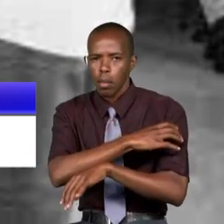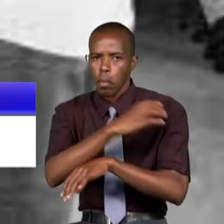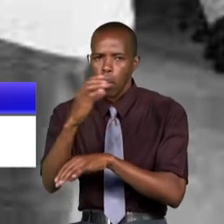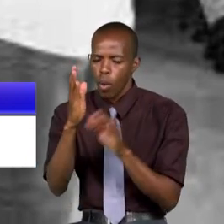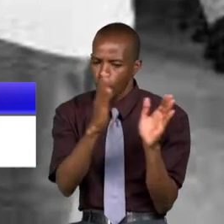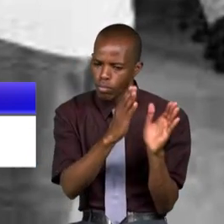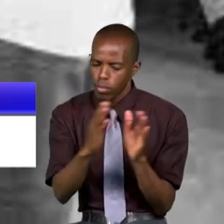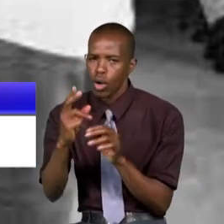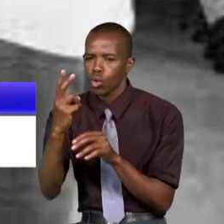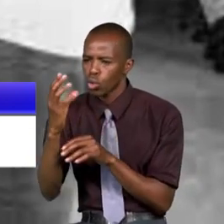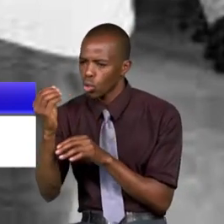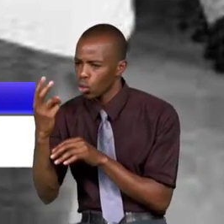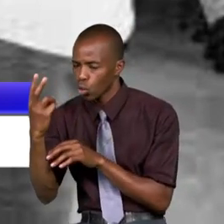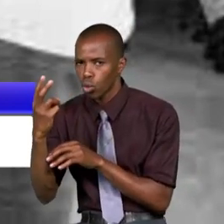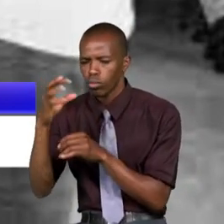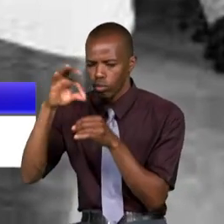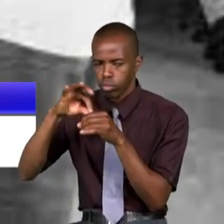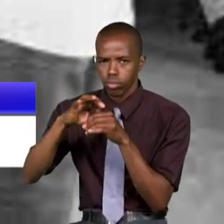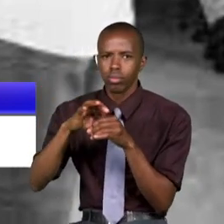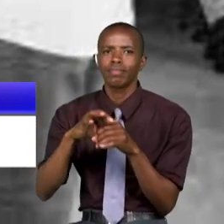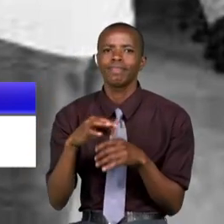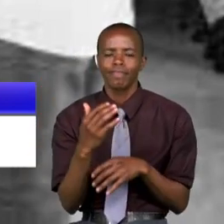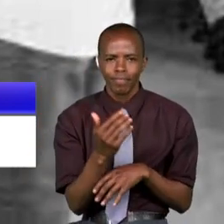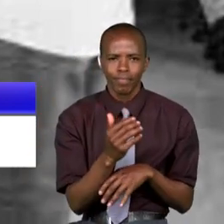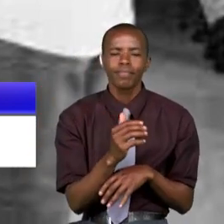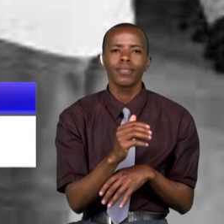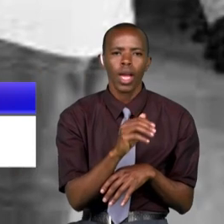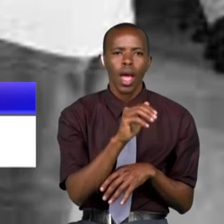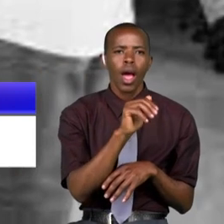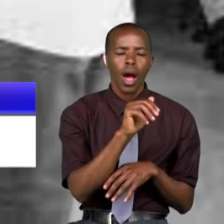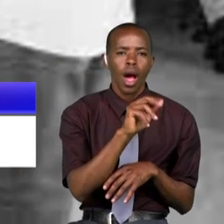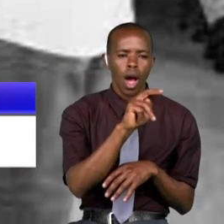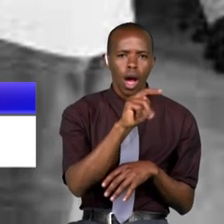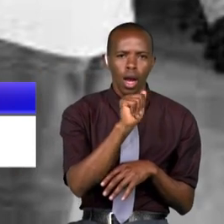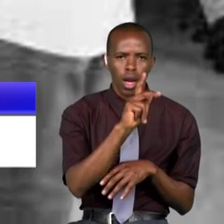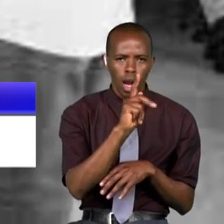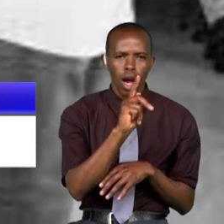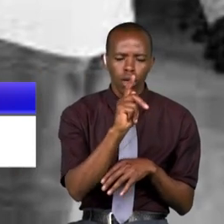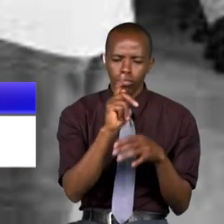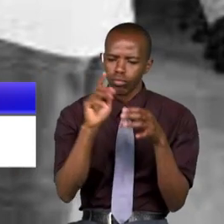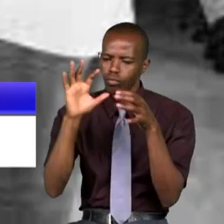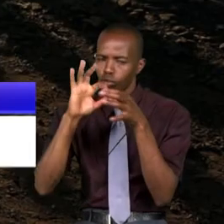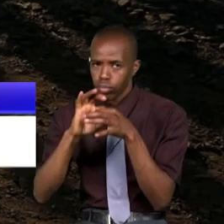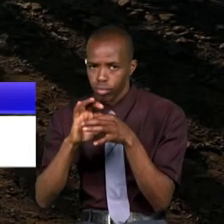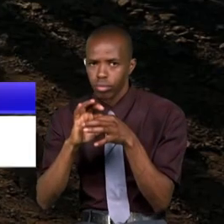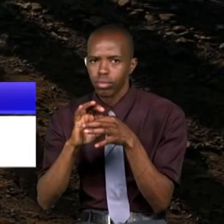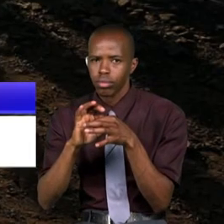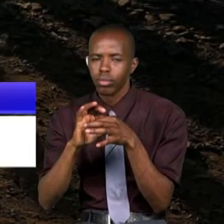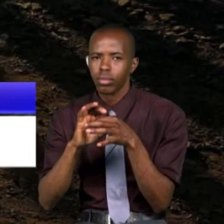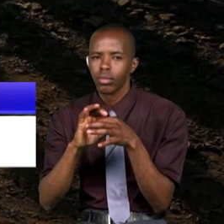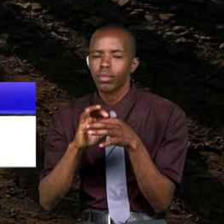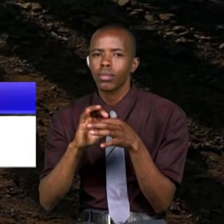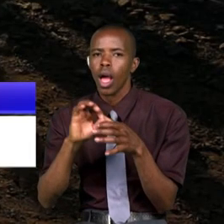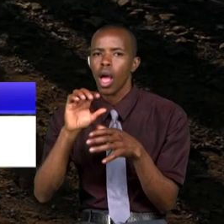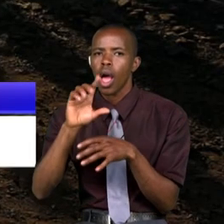for the 2002 elections, the National Alliance Party of Kenya, formerly NARC, allied itself with the Liberal Democratic Party, LDP,